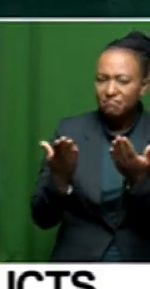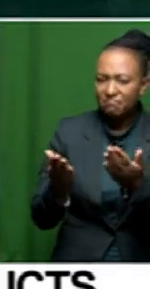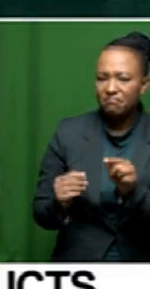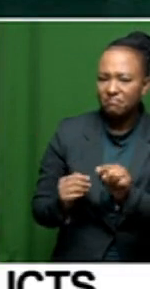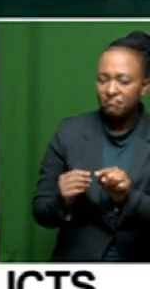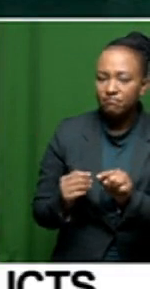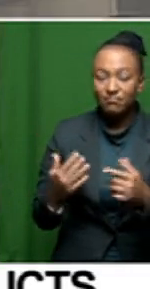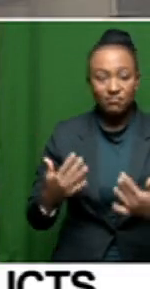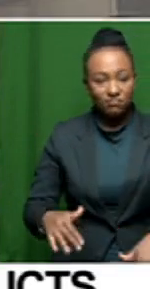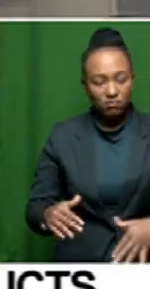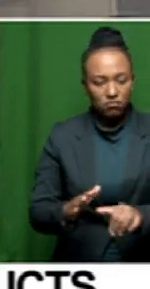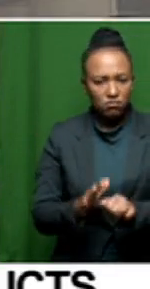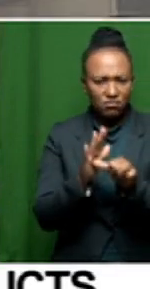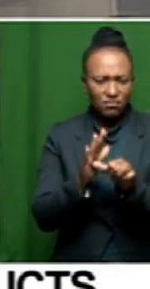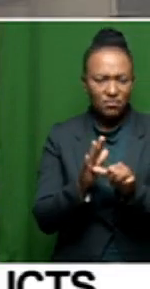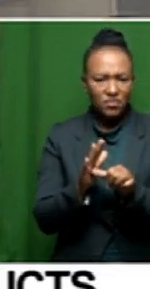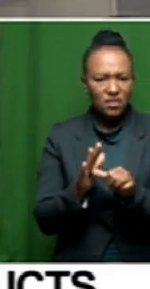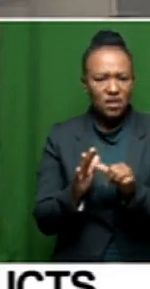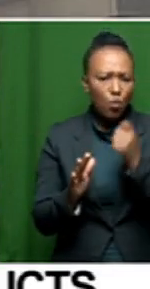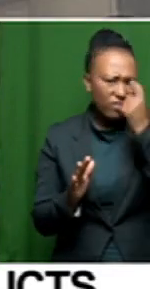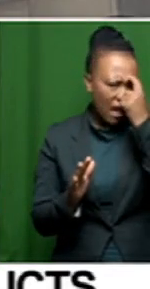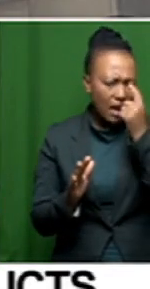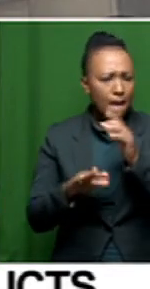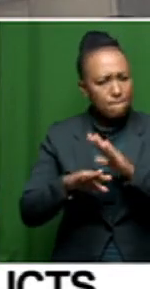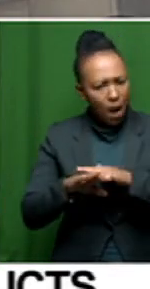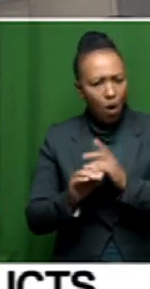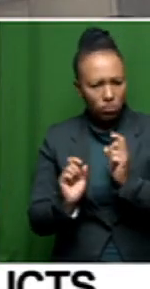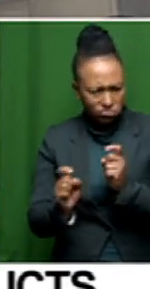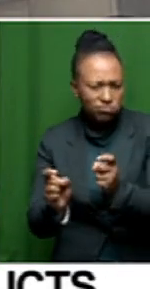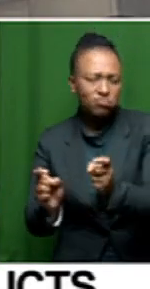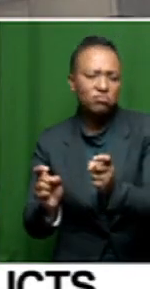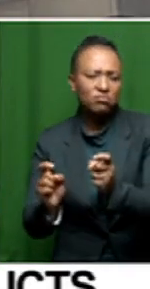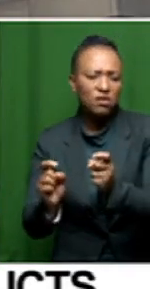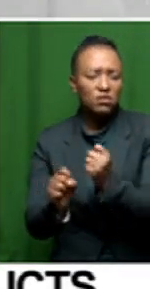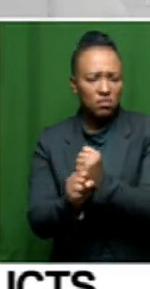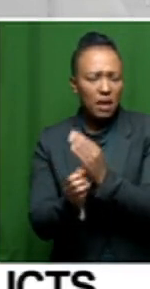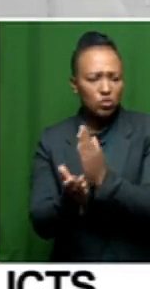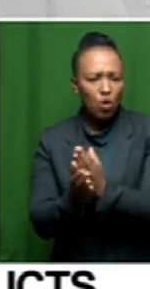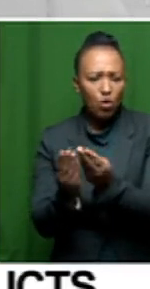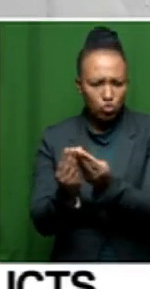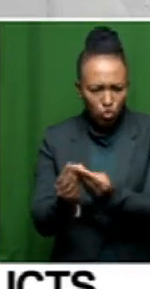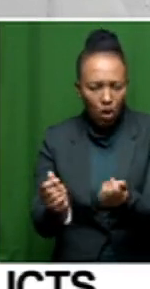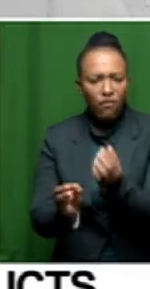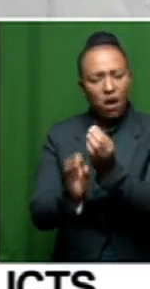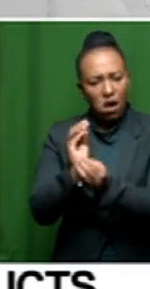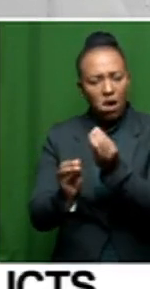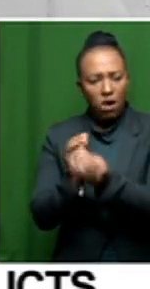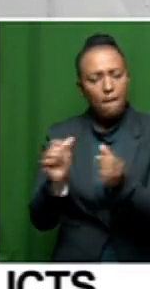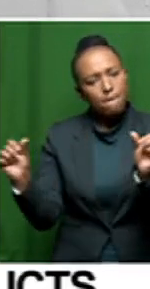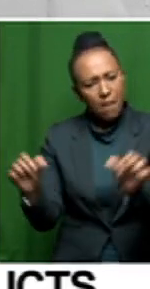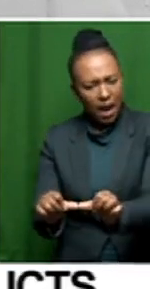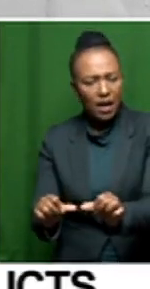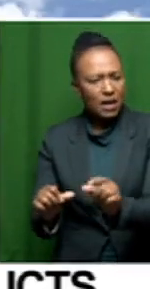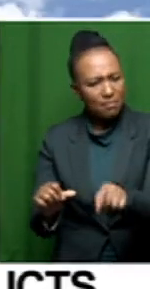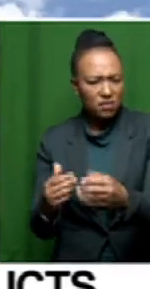so. And therefore, one would have imagined that there would be more urgency in making sure that the facility was back up and running.